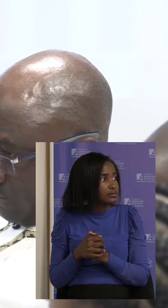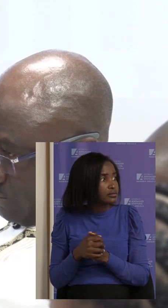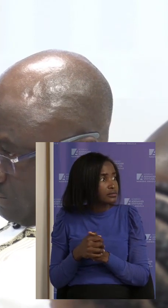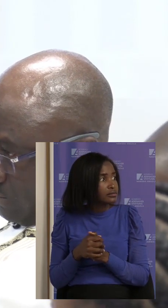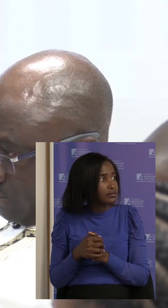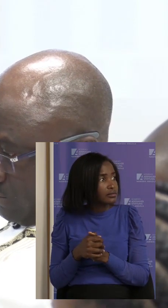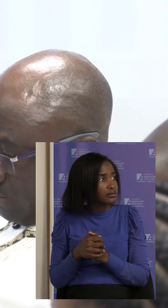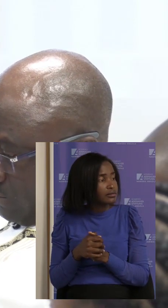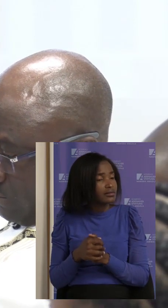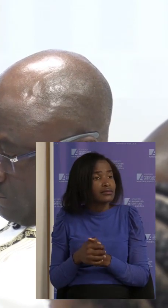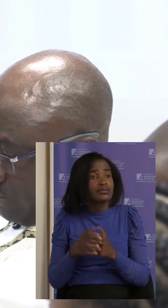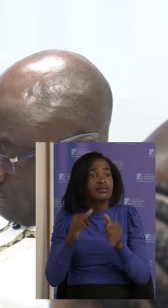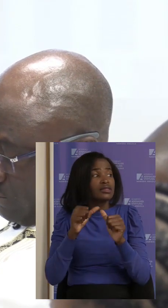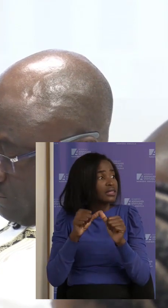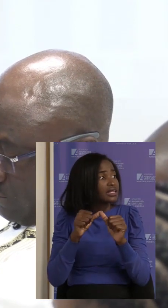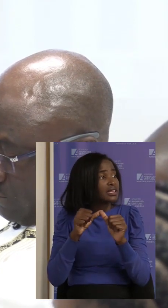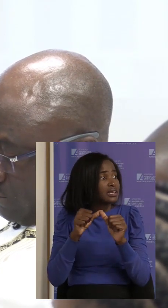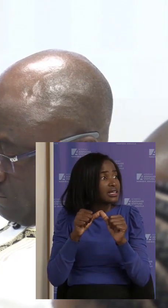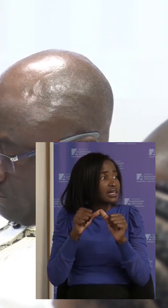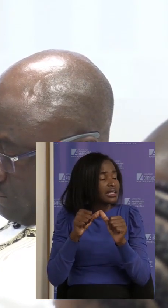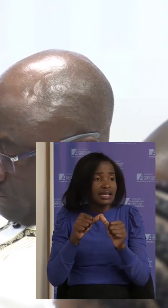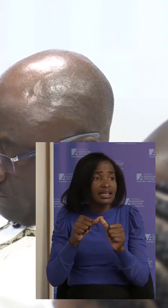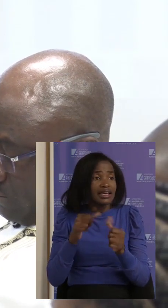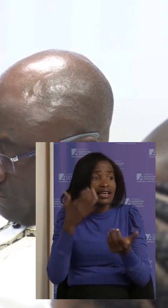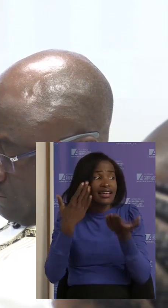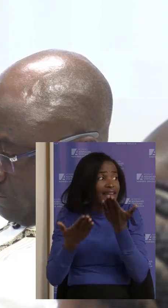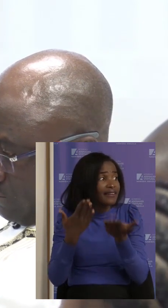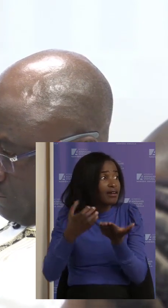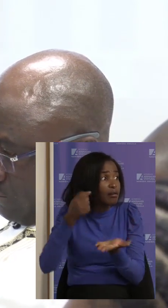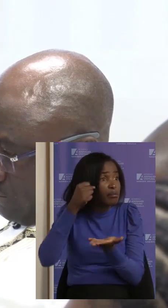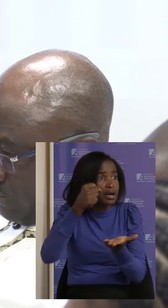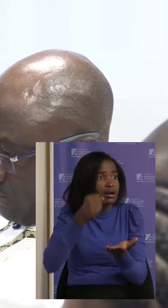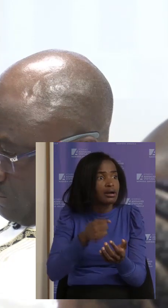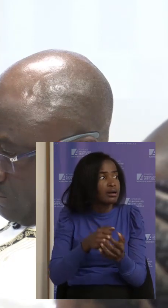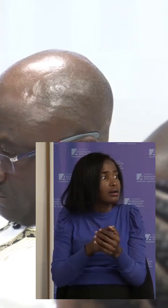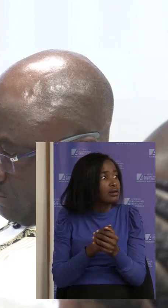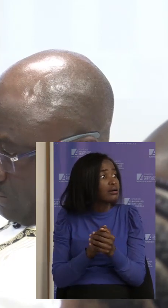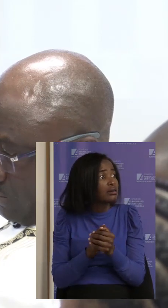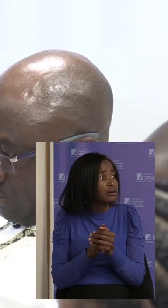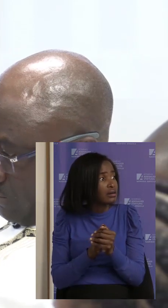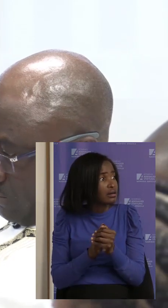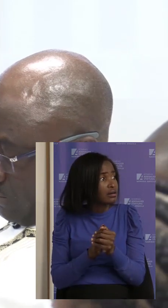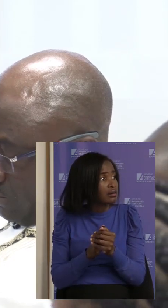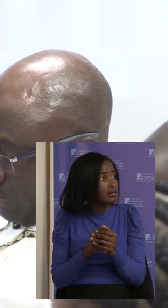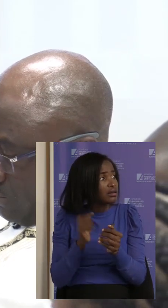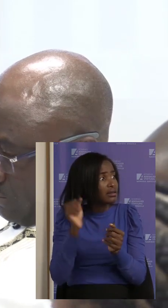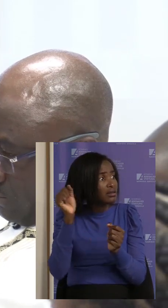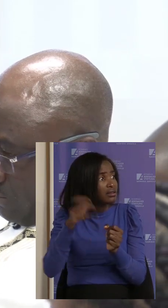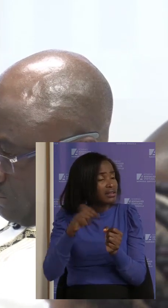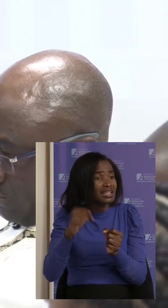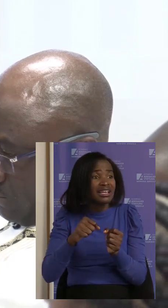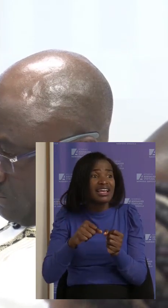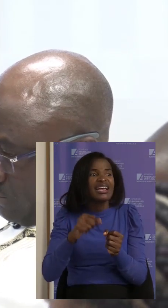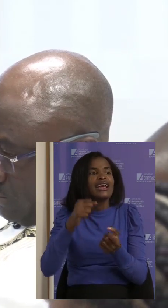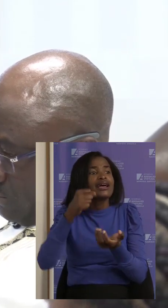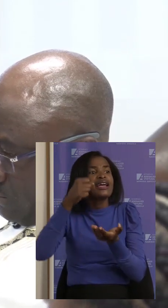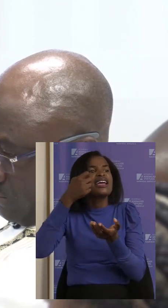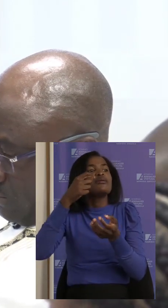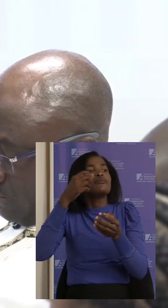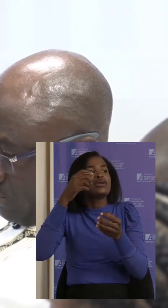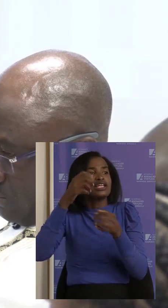for another 30 years and put billions. We have put billions. I concur with Kambala there, my brother there. The problem is not the